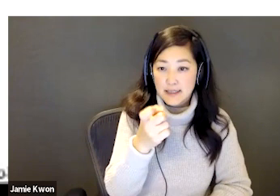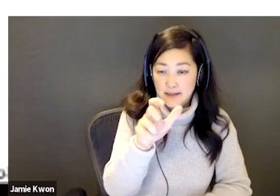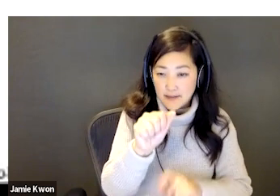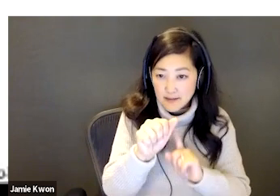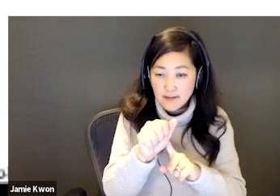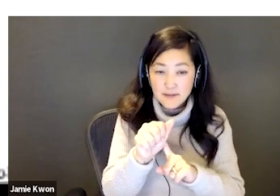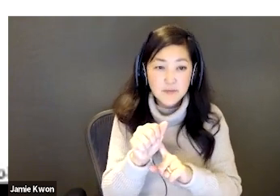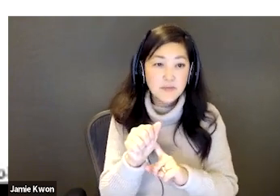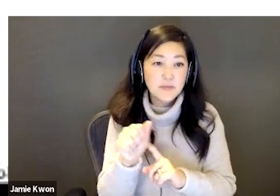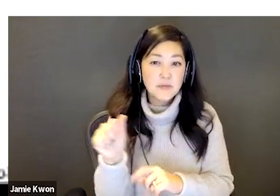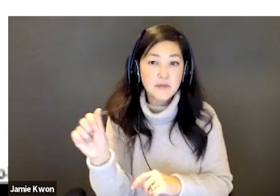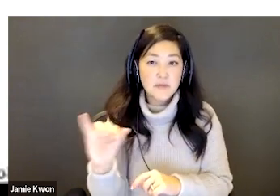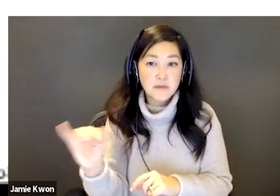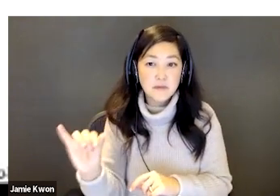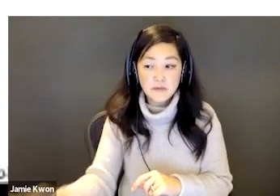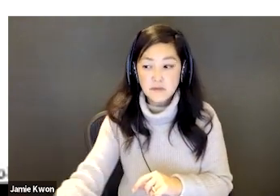even